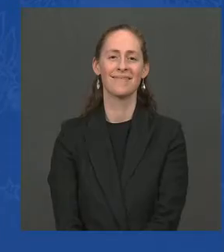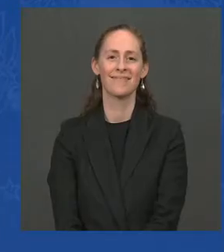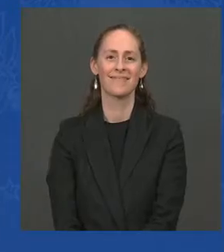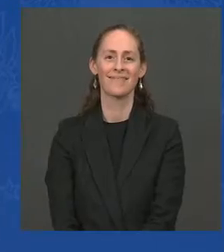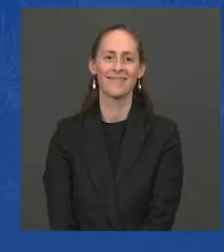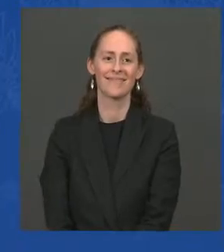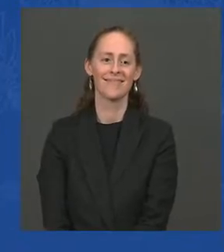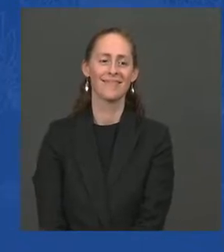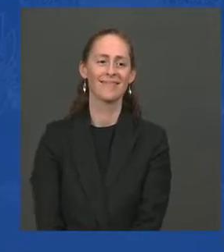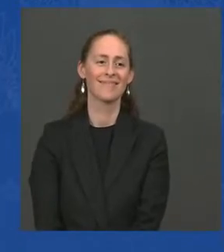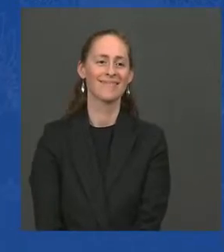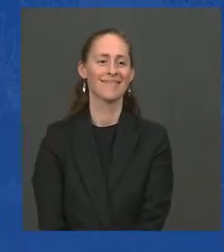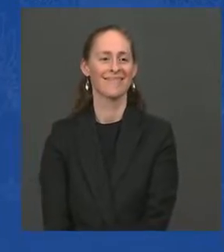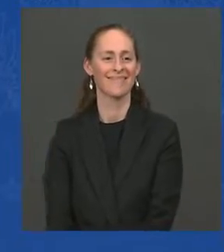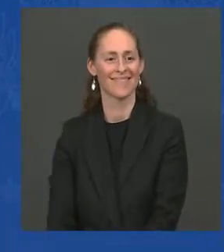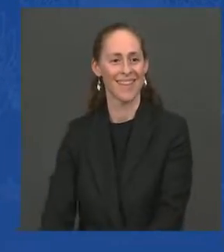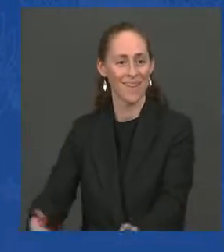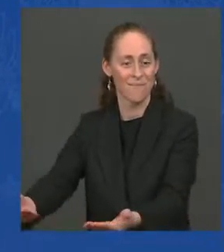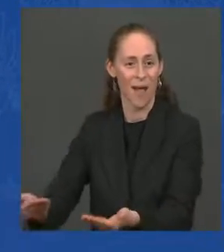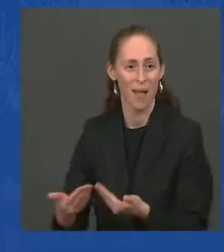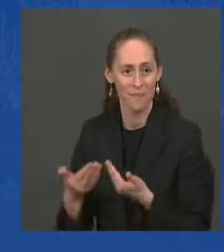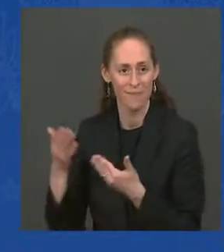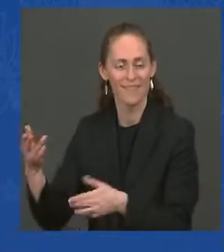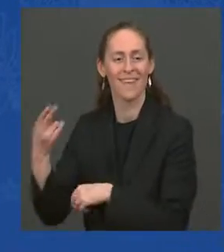Please welcome Heather Kurtenbach.